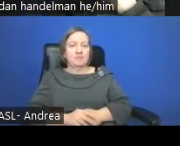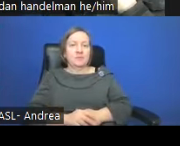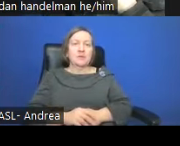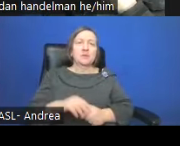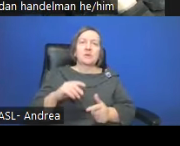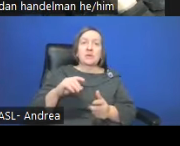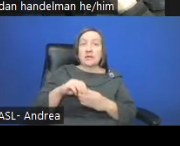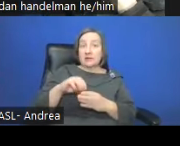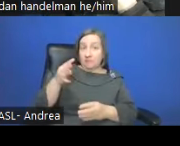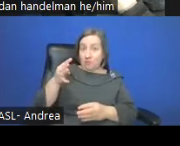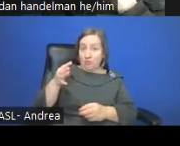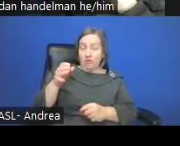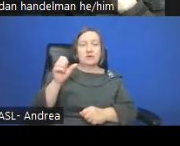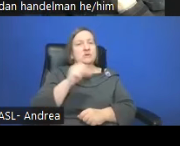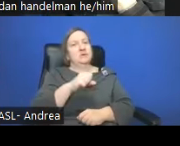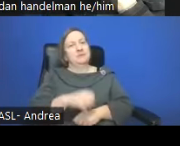4. Mm-hmm.